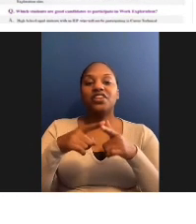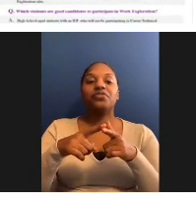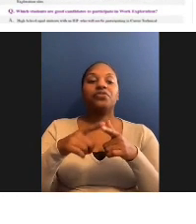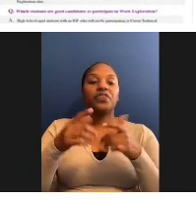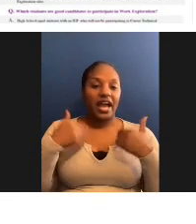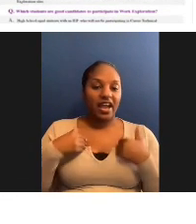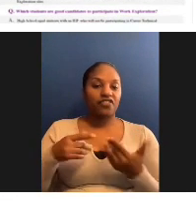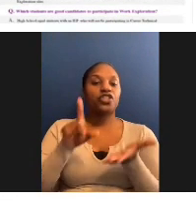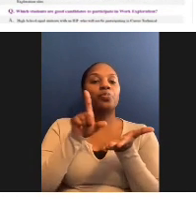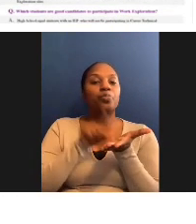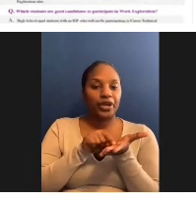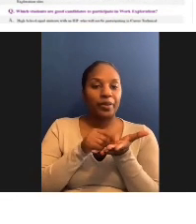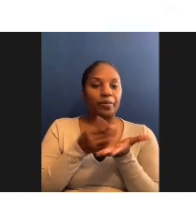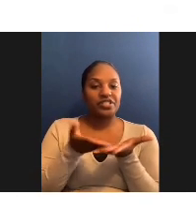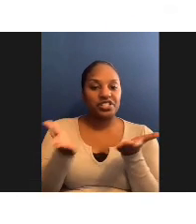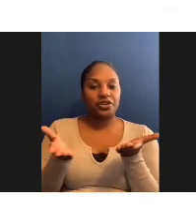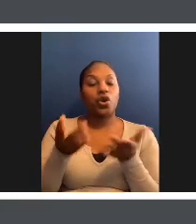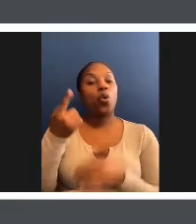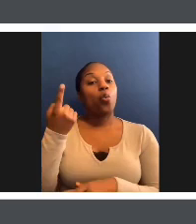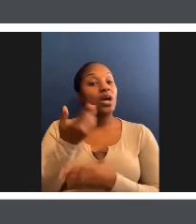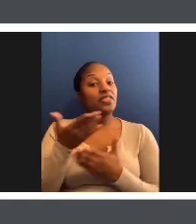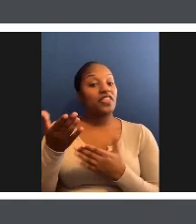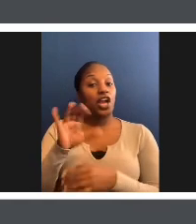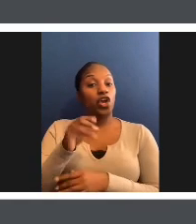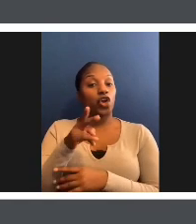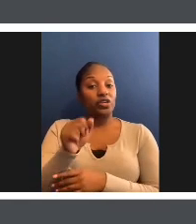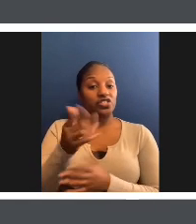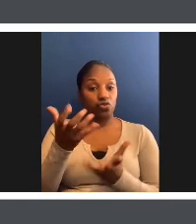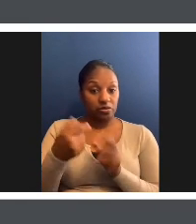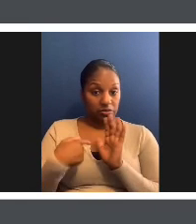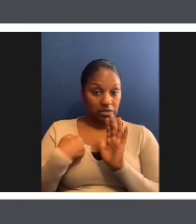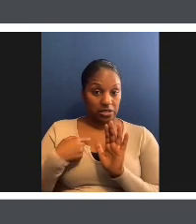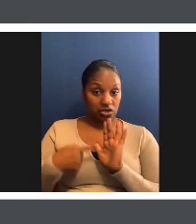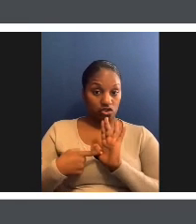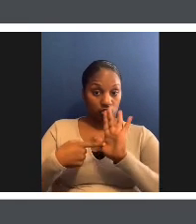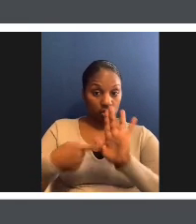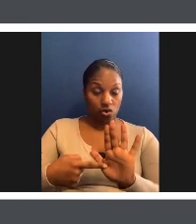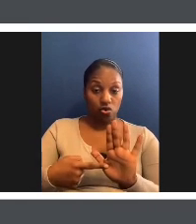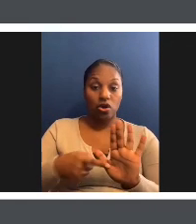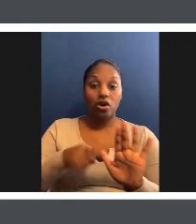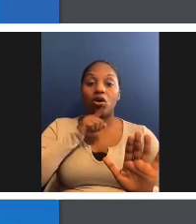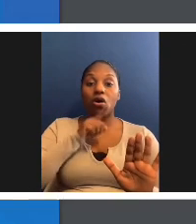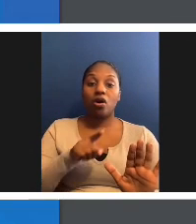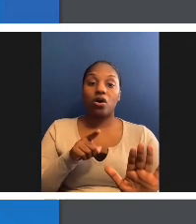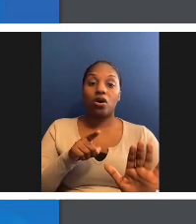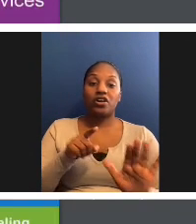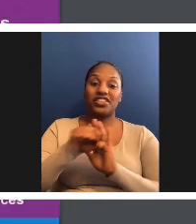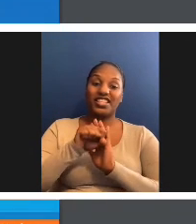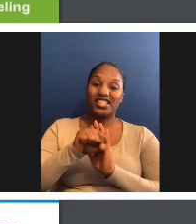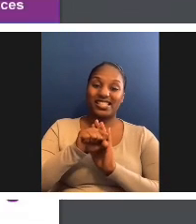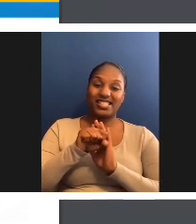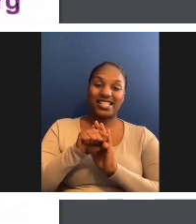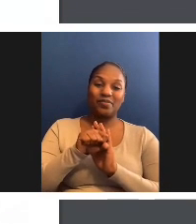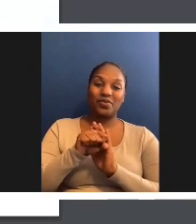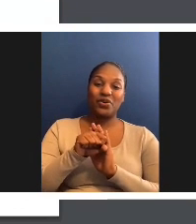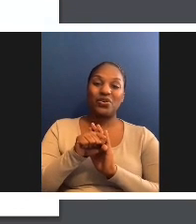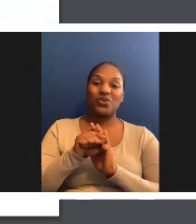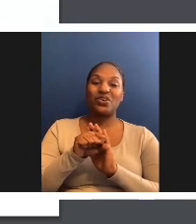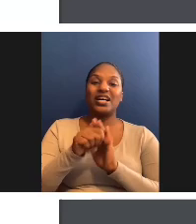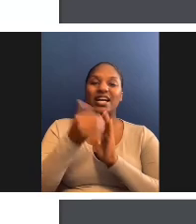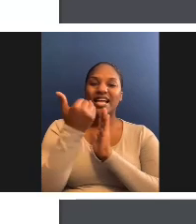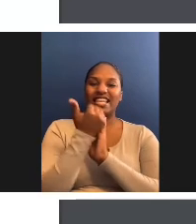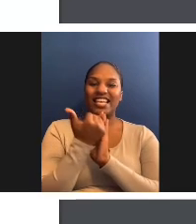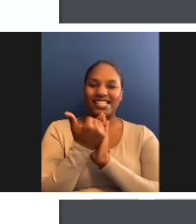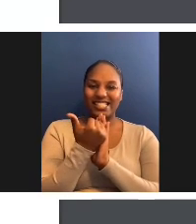One thing Chris wanted me to show you are the sample lessons. As we